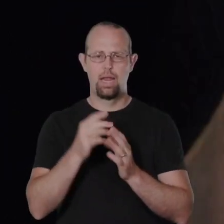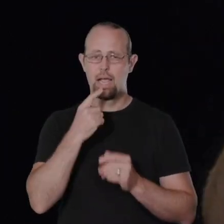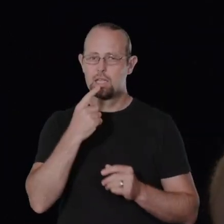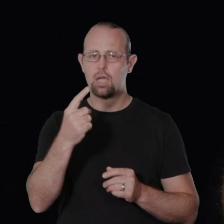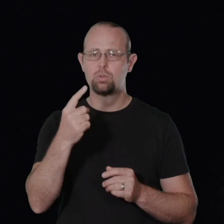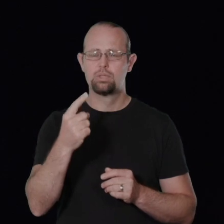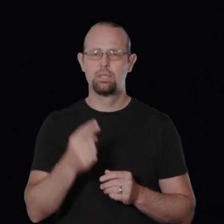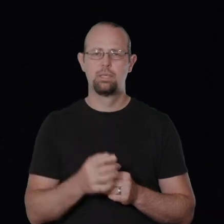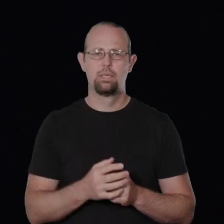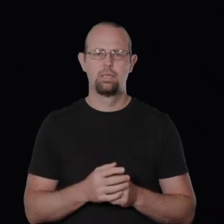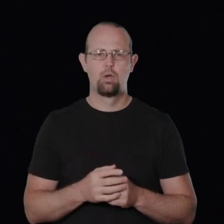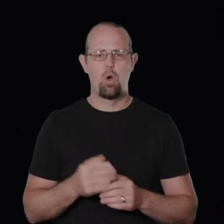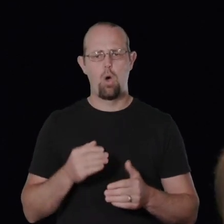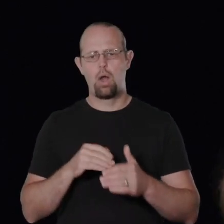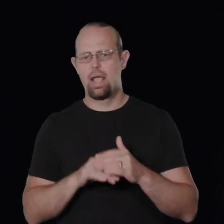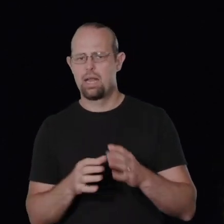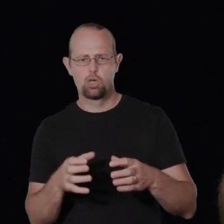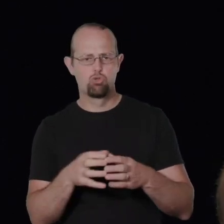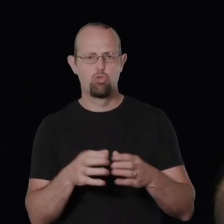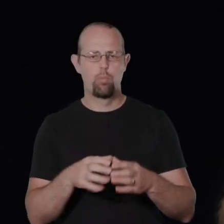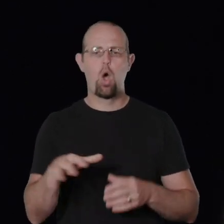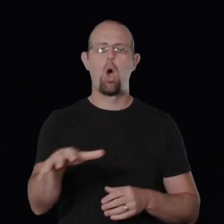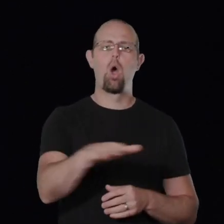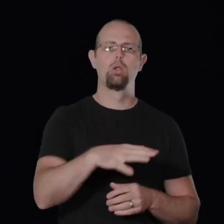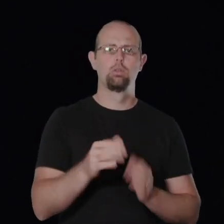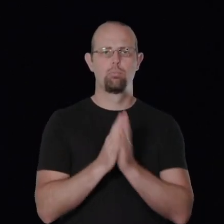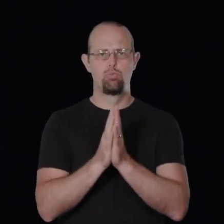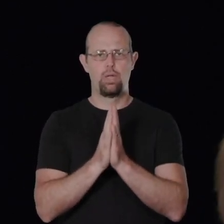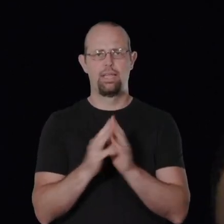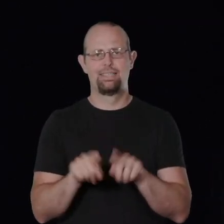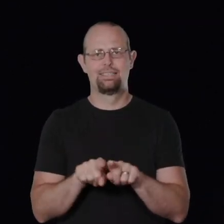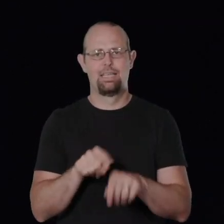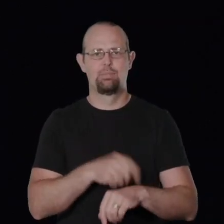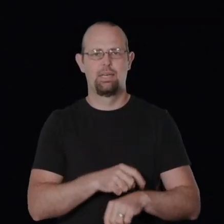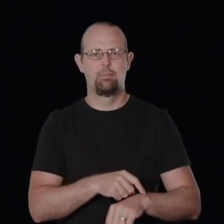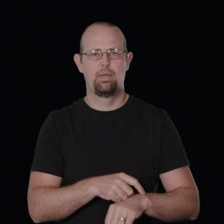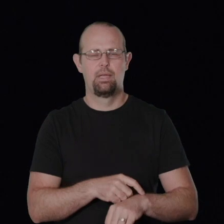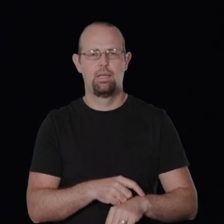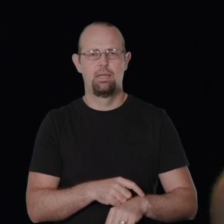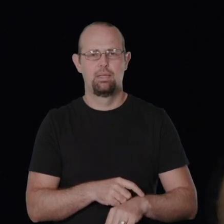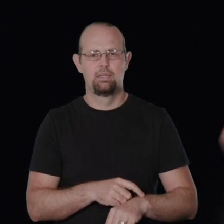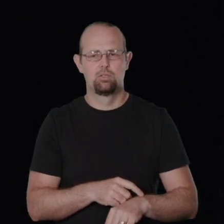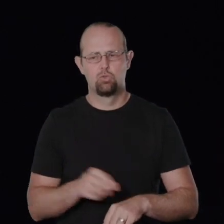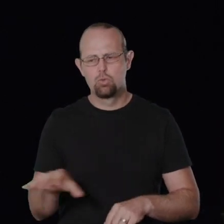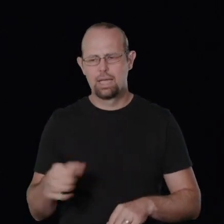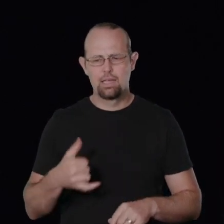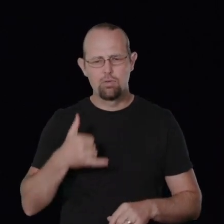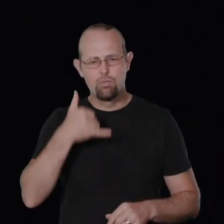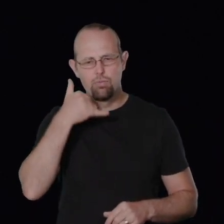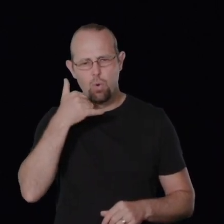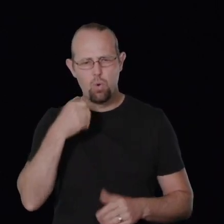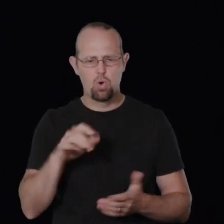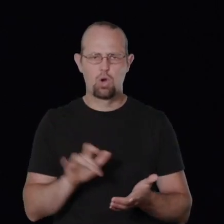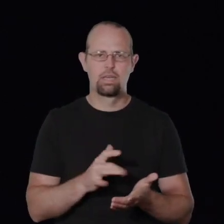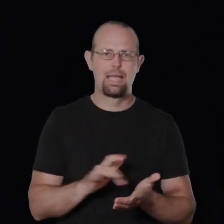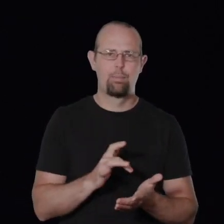group, all of you pray it so that we can all do it together. If you're watching on a TV, just get your phone out or some other device so